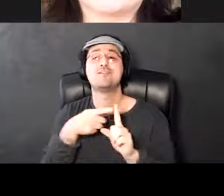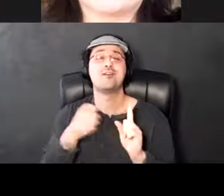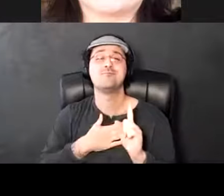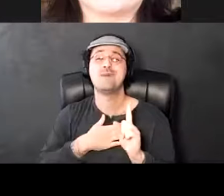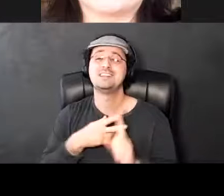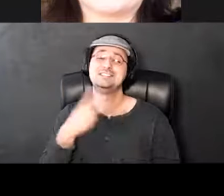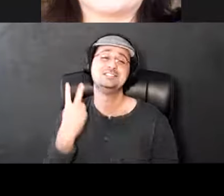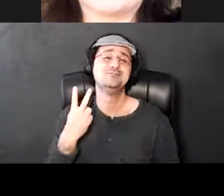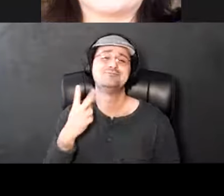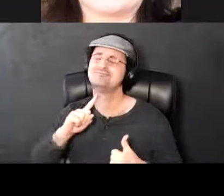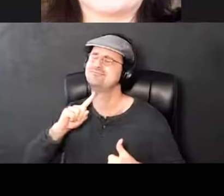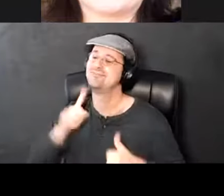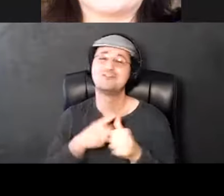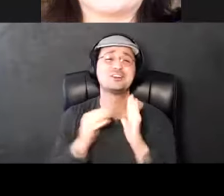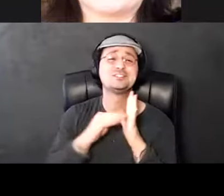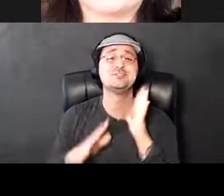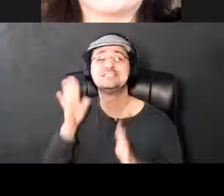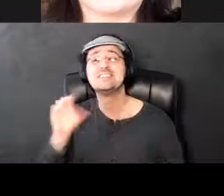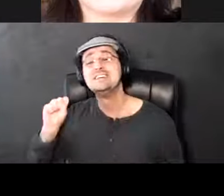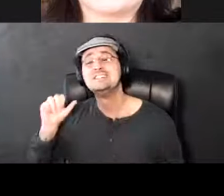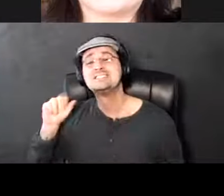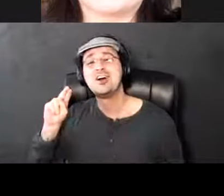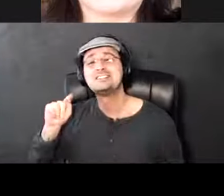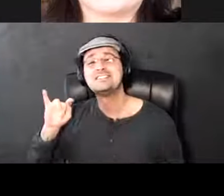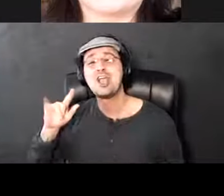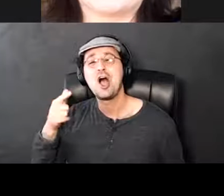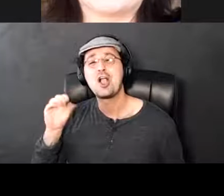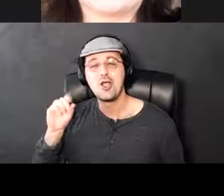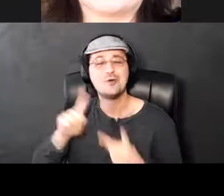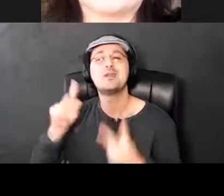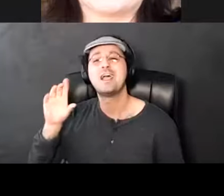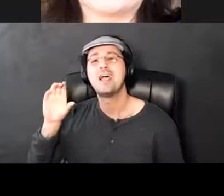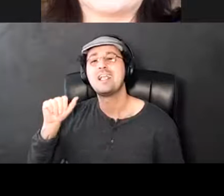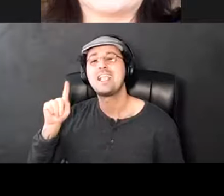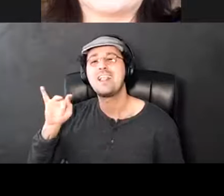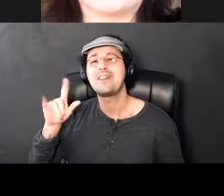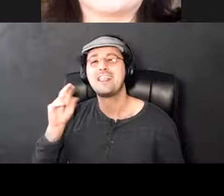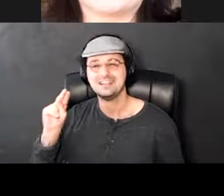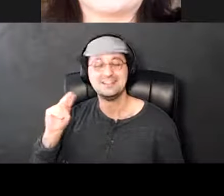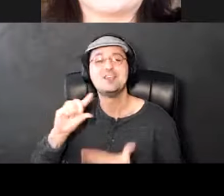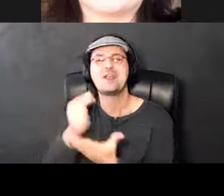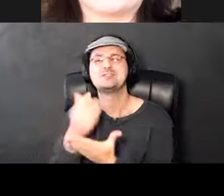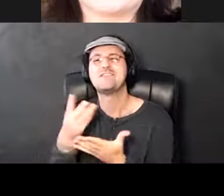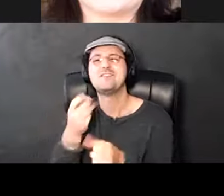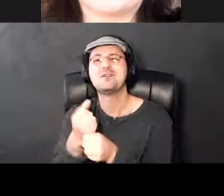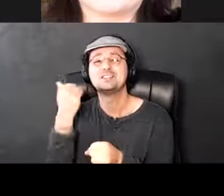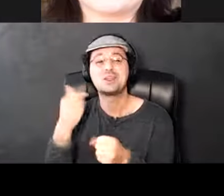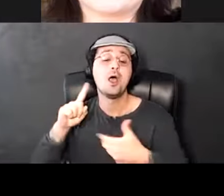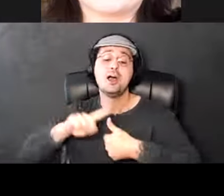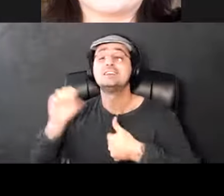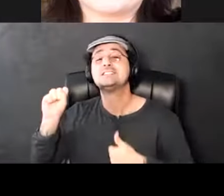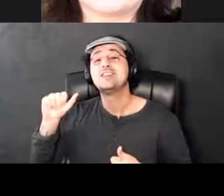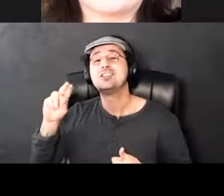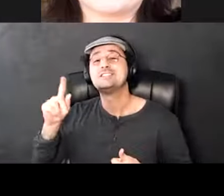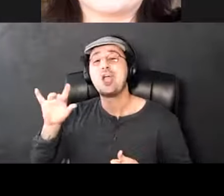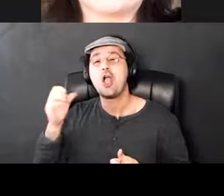first students in the lab, Santiago and Caitlin, both CSD students who graduated a couple of years ago. Santiago was working on how neural stem